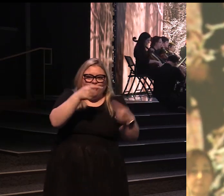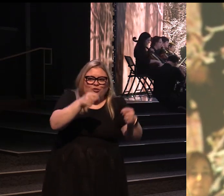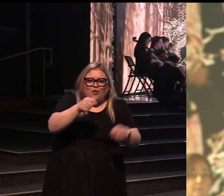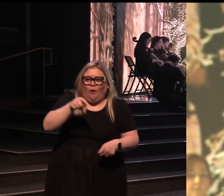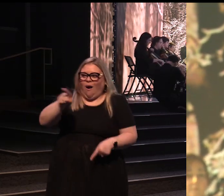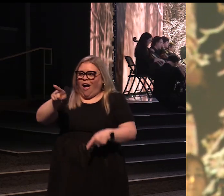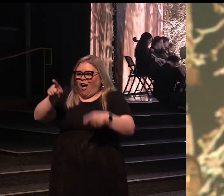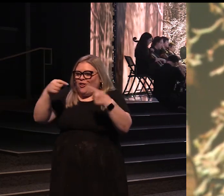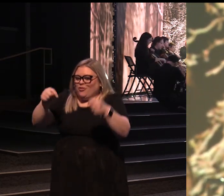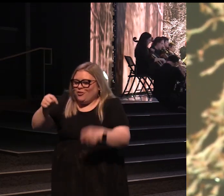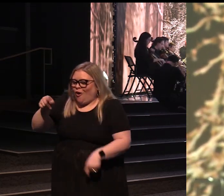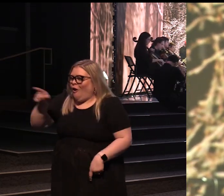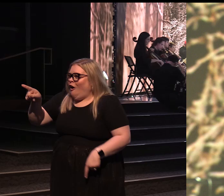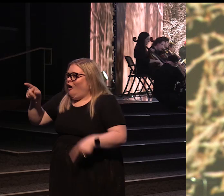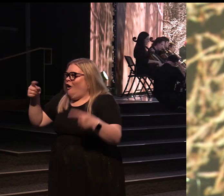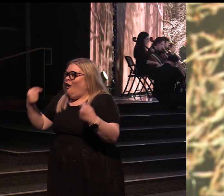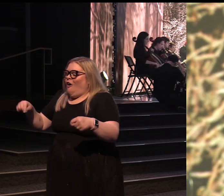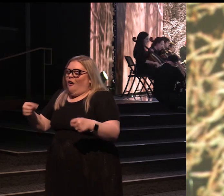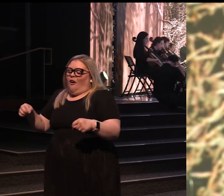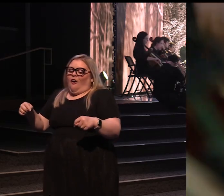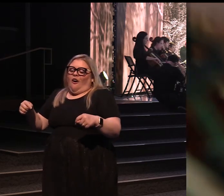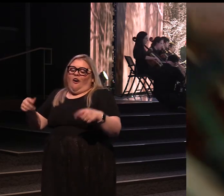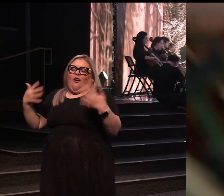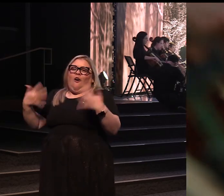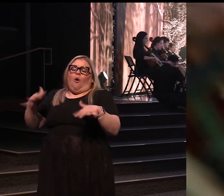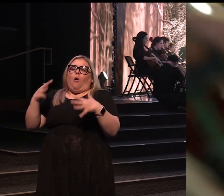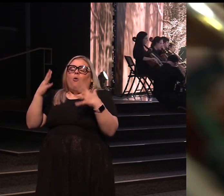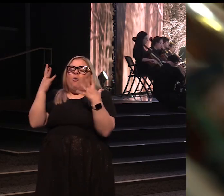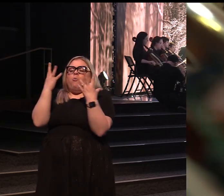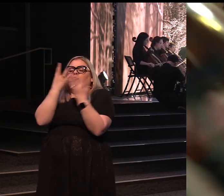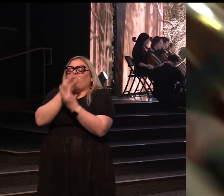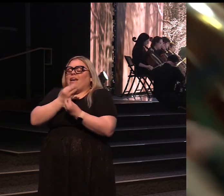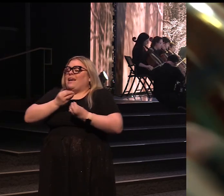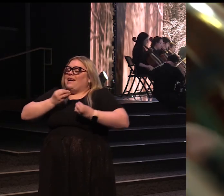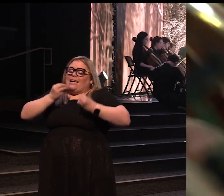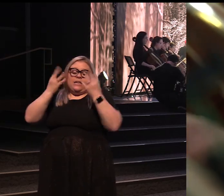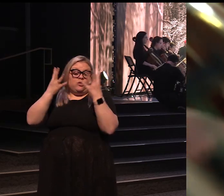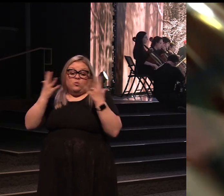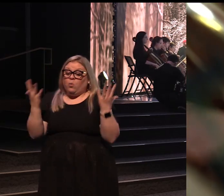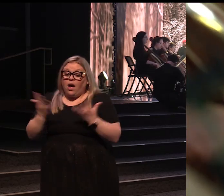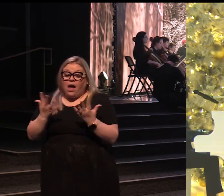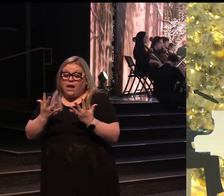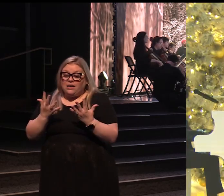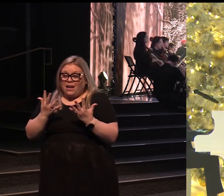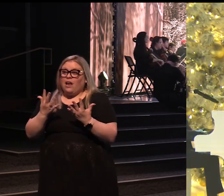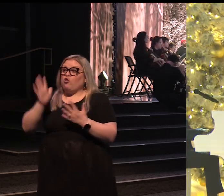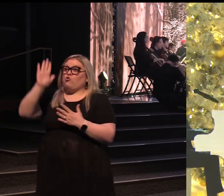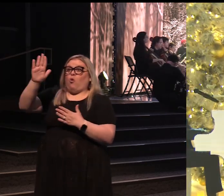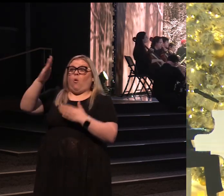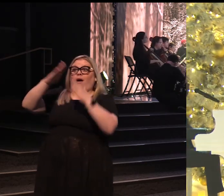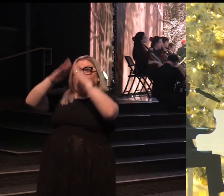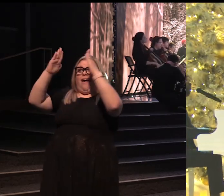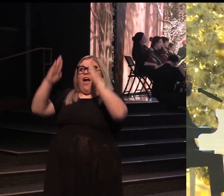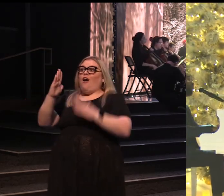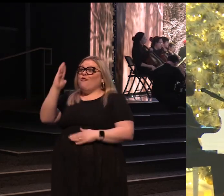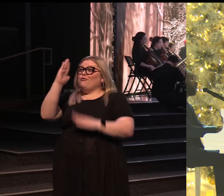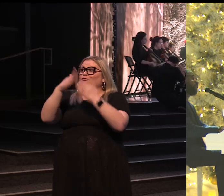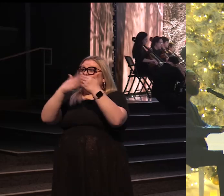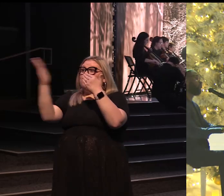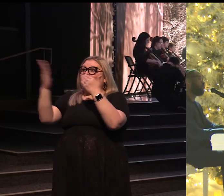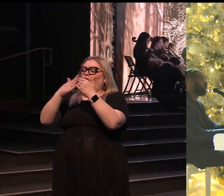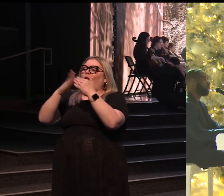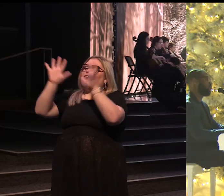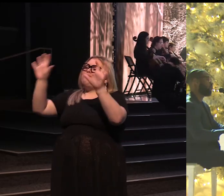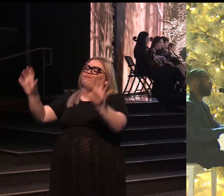toys in every store. But the prettiest sight to see is the holly that will